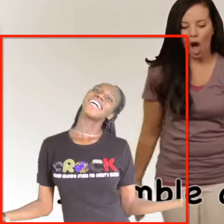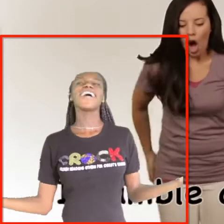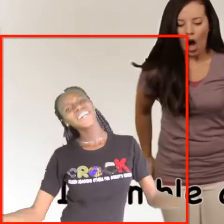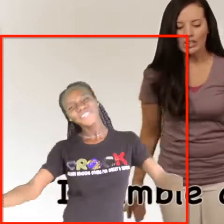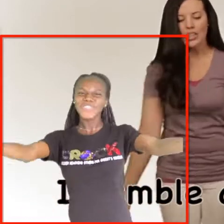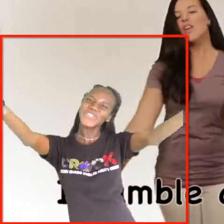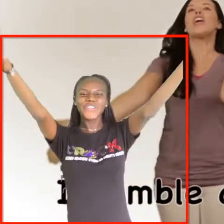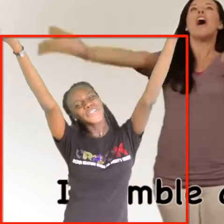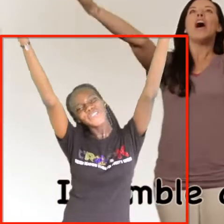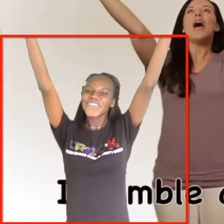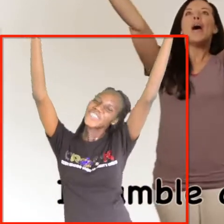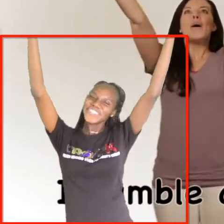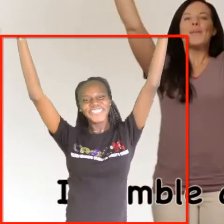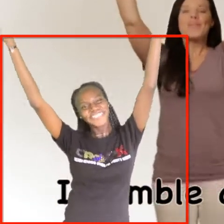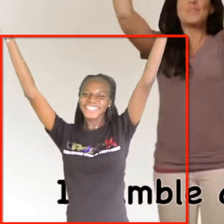am, all to